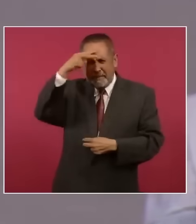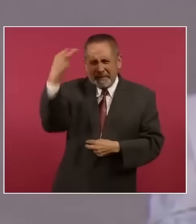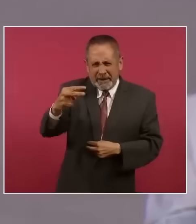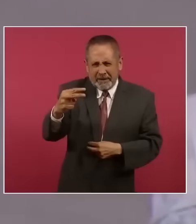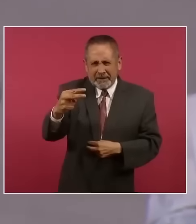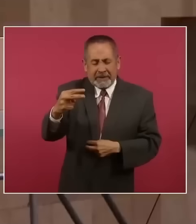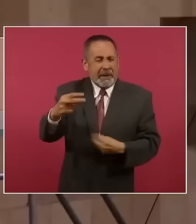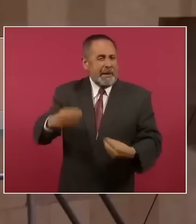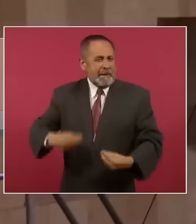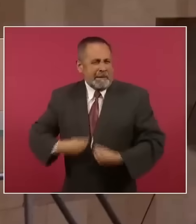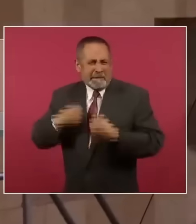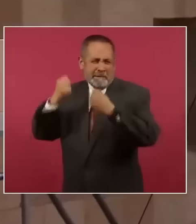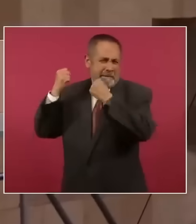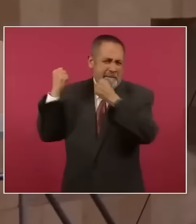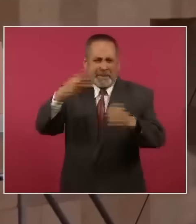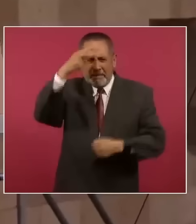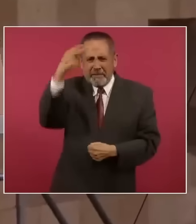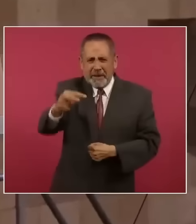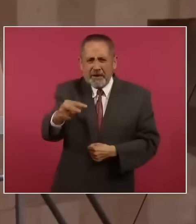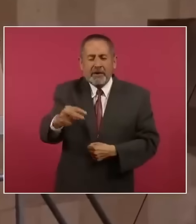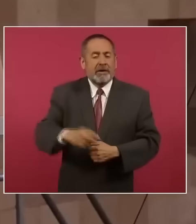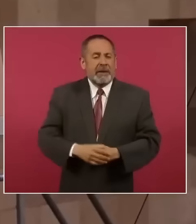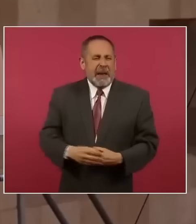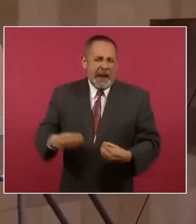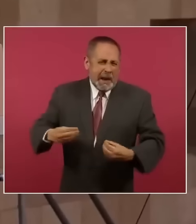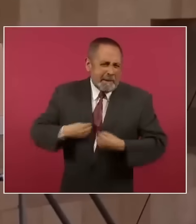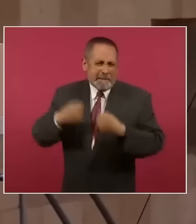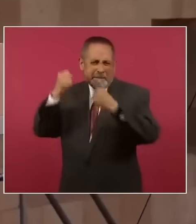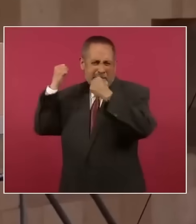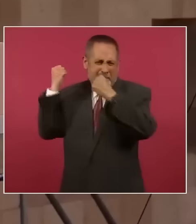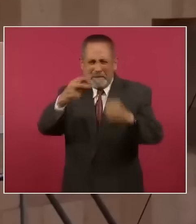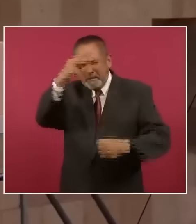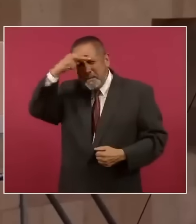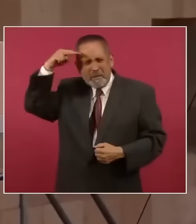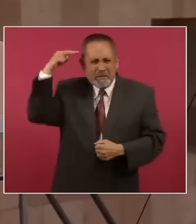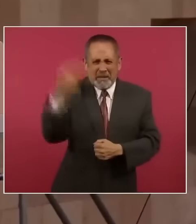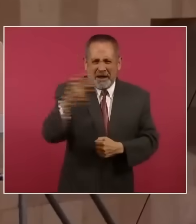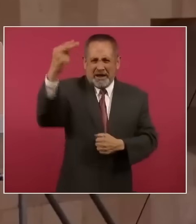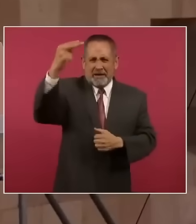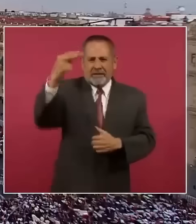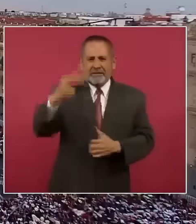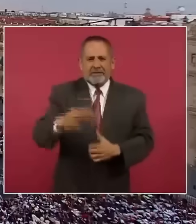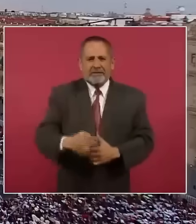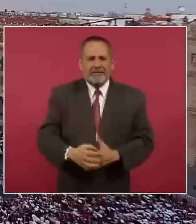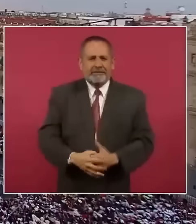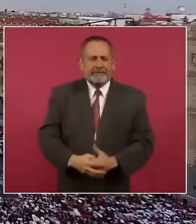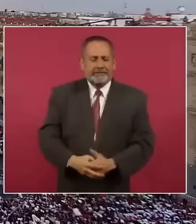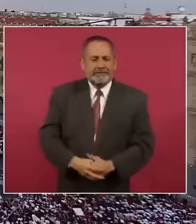Viva México! Viva México! Viva México!